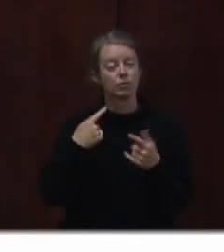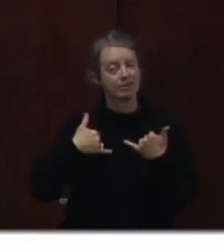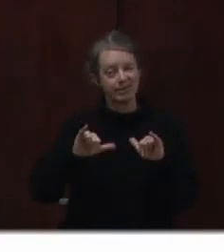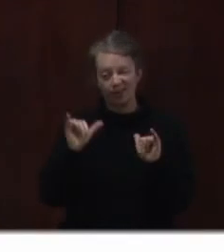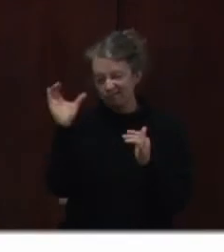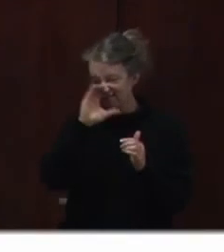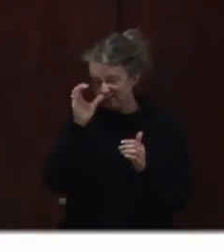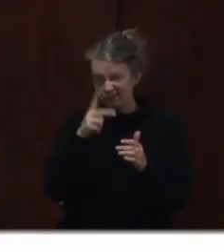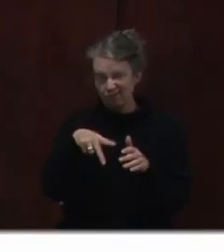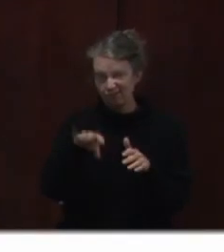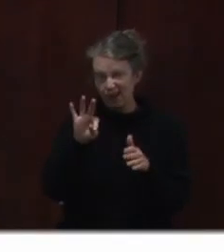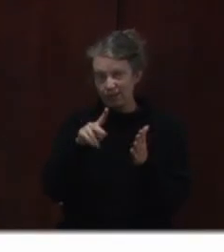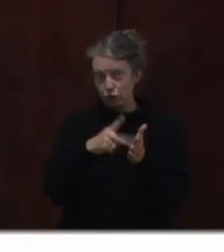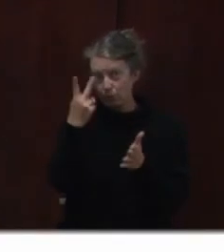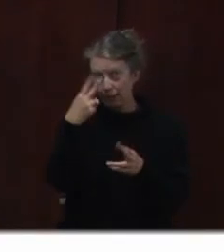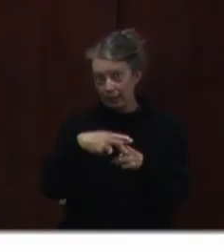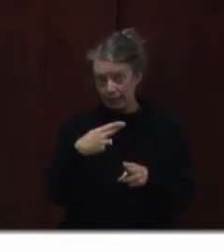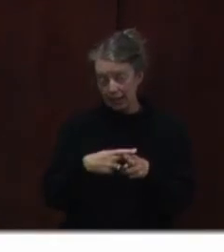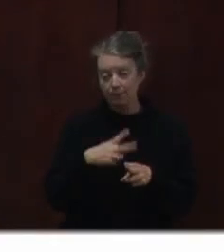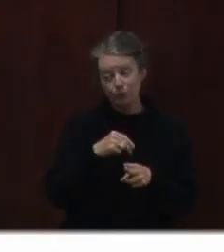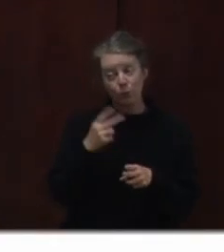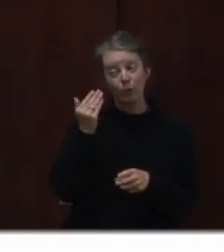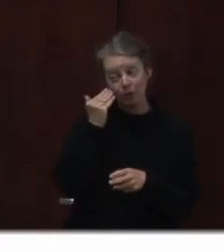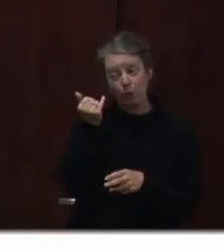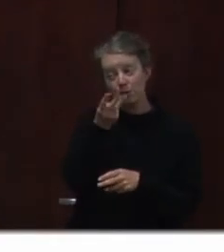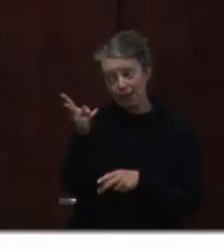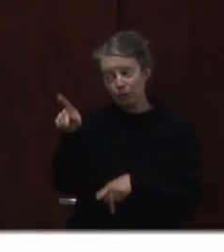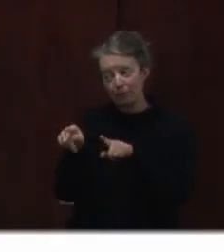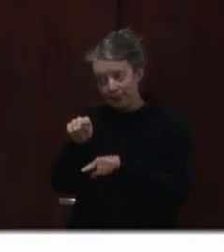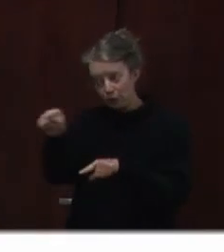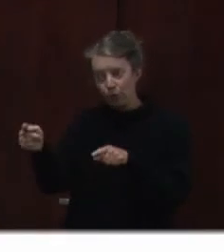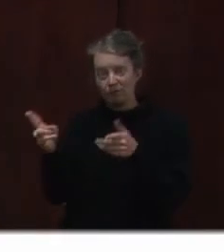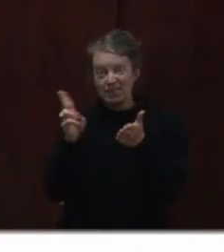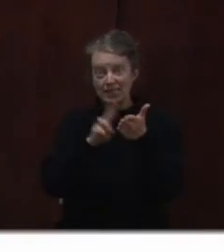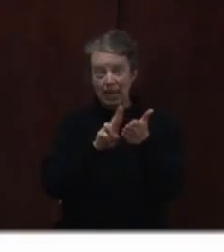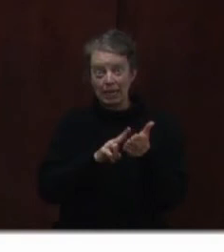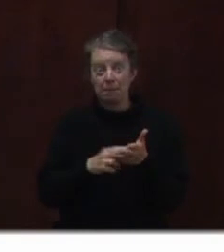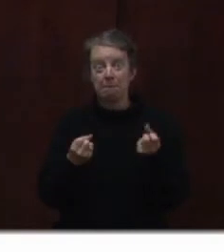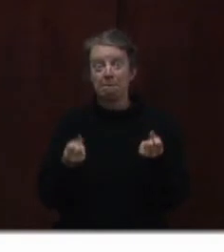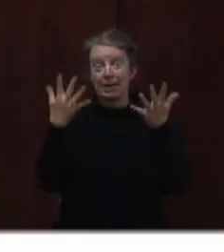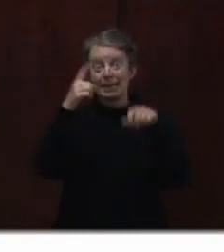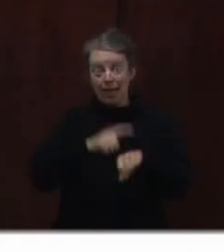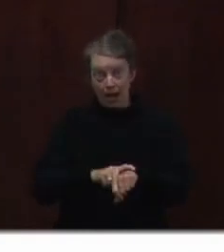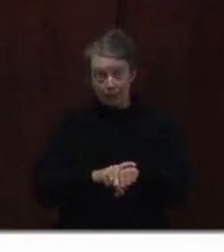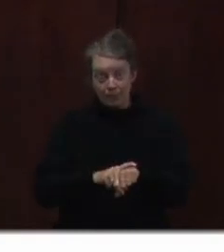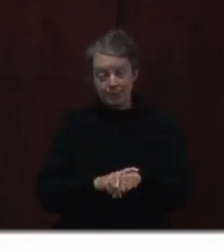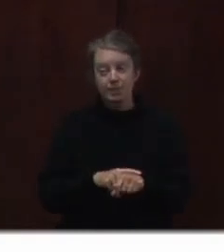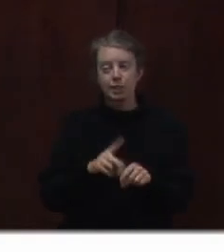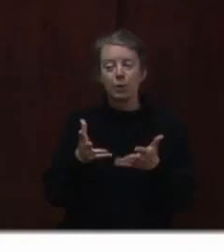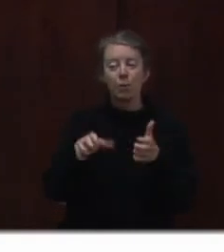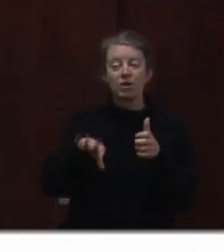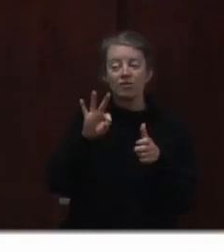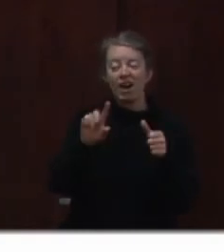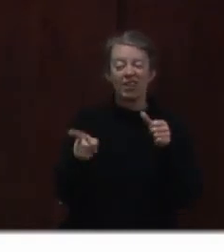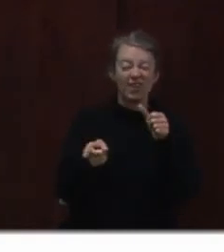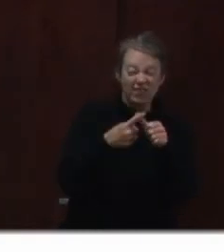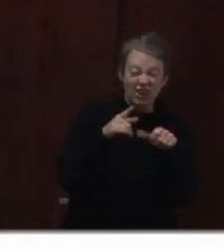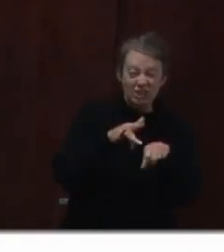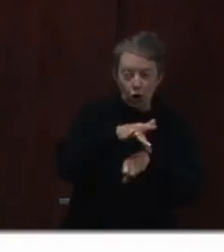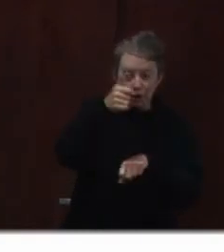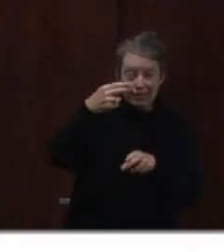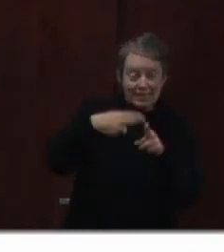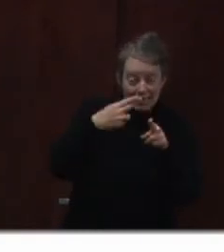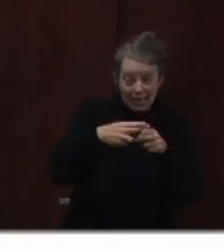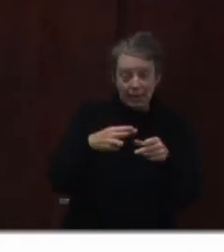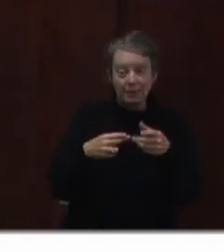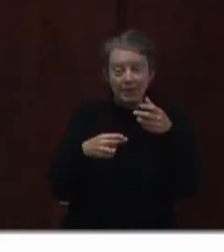We do recognize that folks signed up several times, and we want to, give them their highest number and then clean that